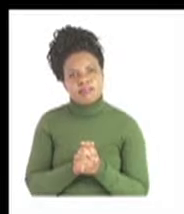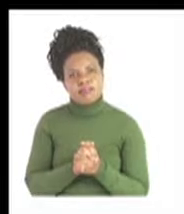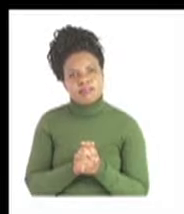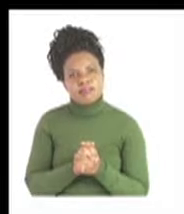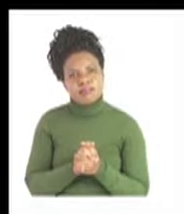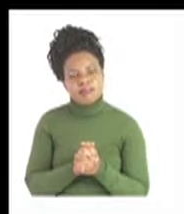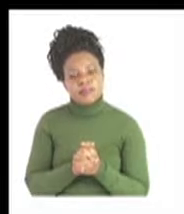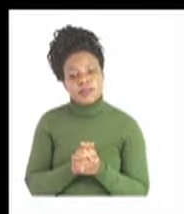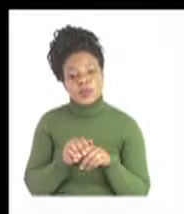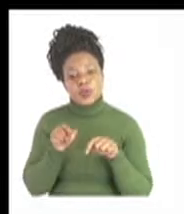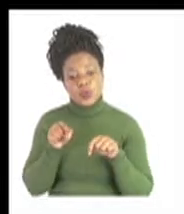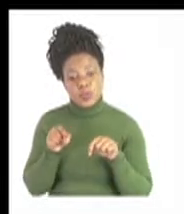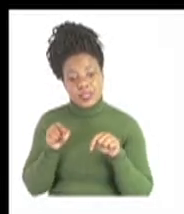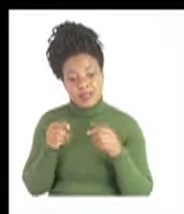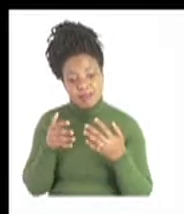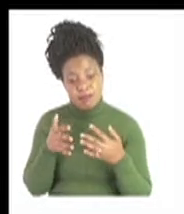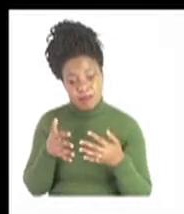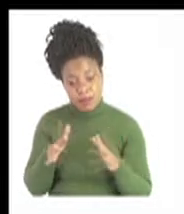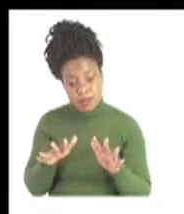of today.